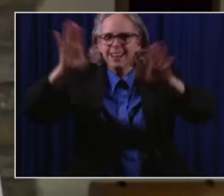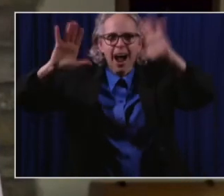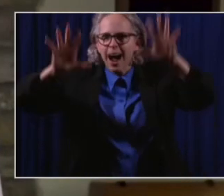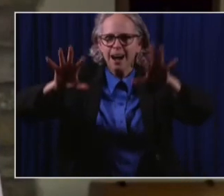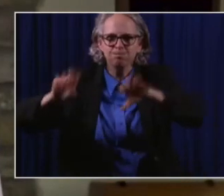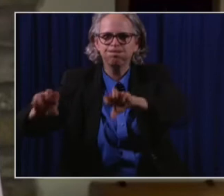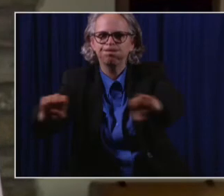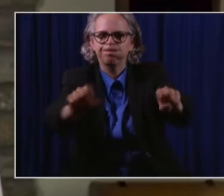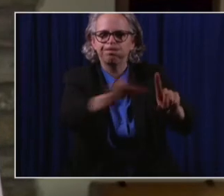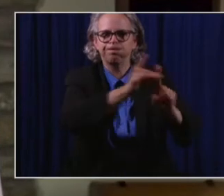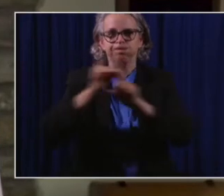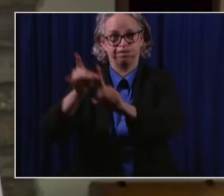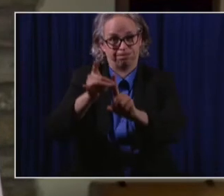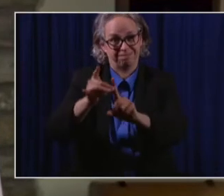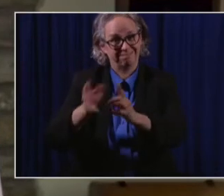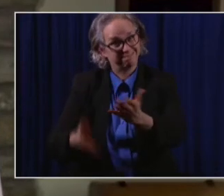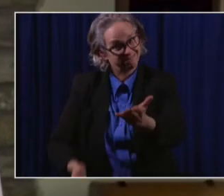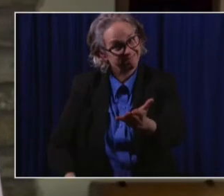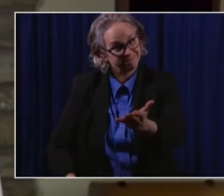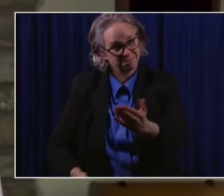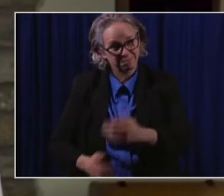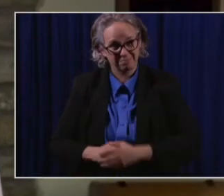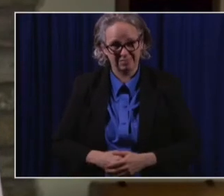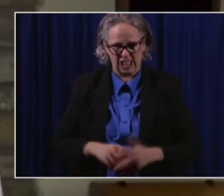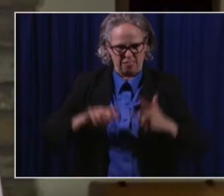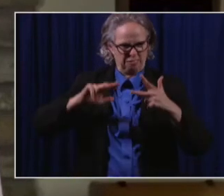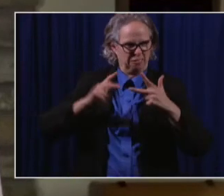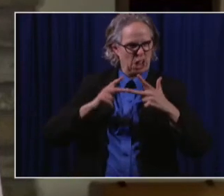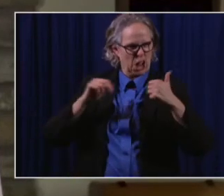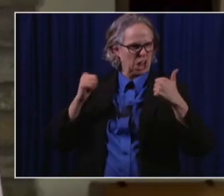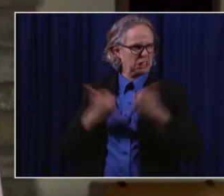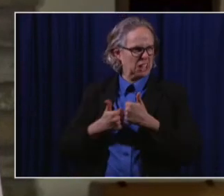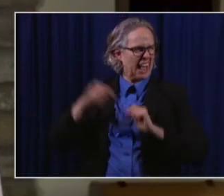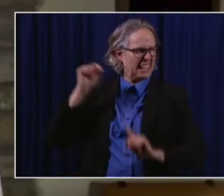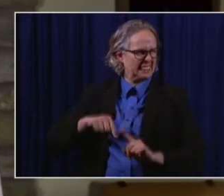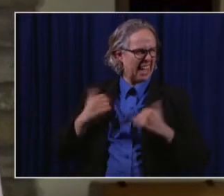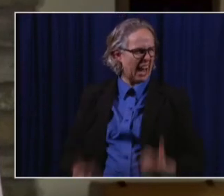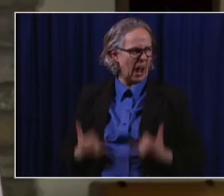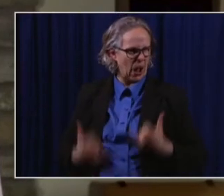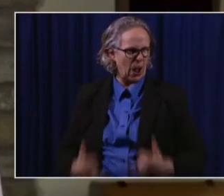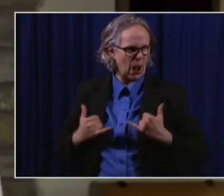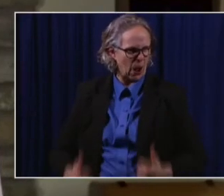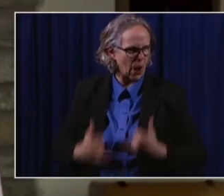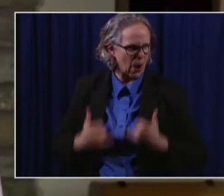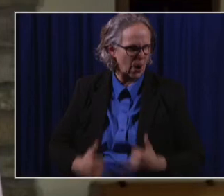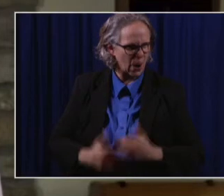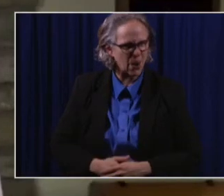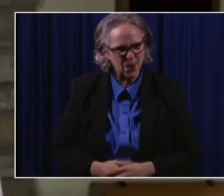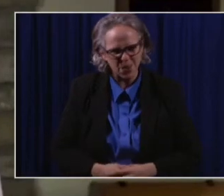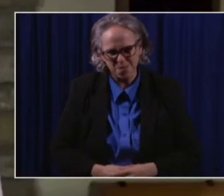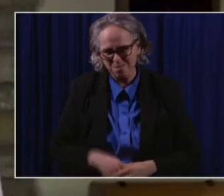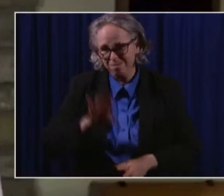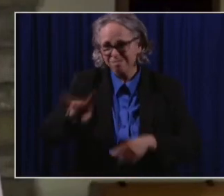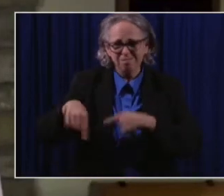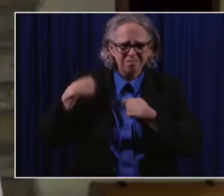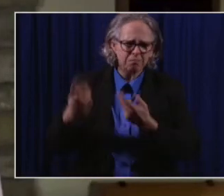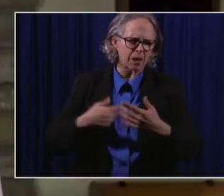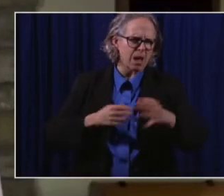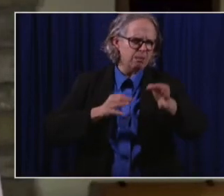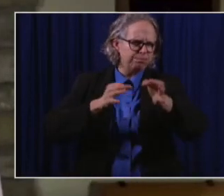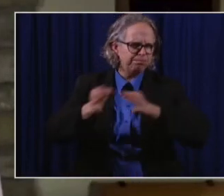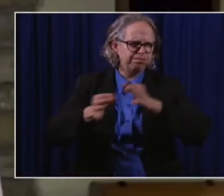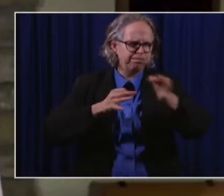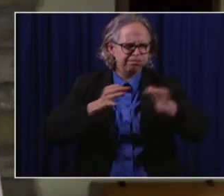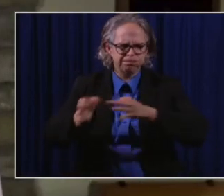faced. It's here. I've tried to describe it today and describe it in the last several sessions. The data